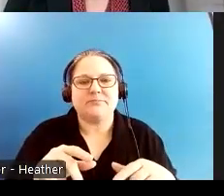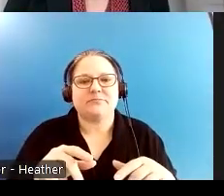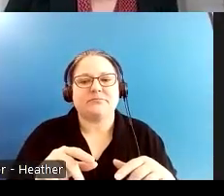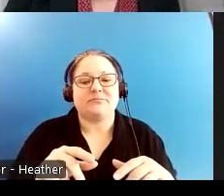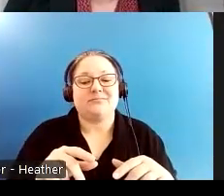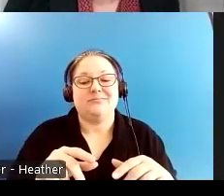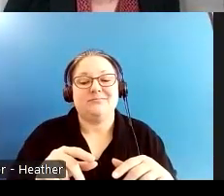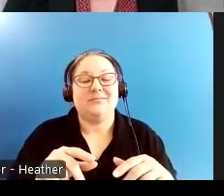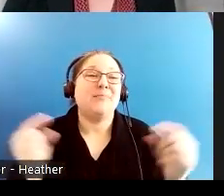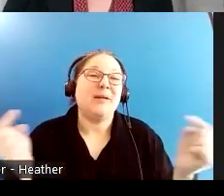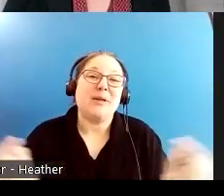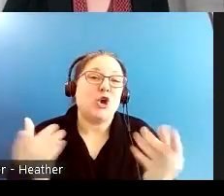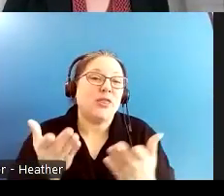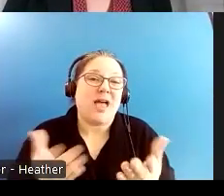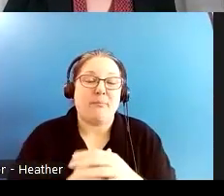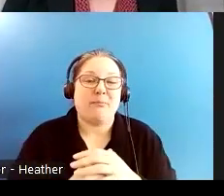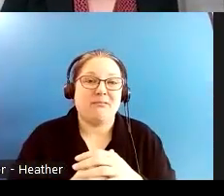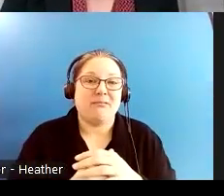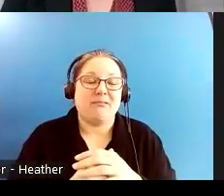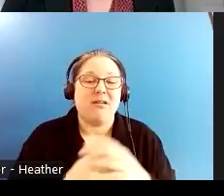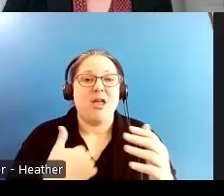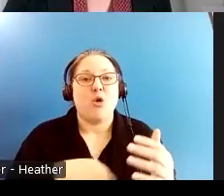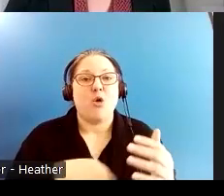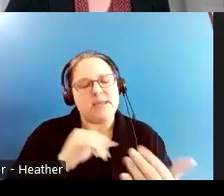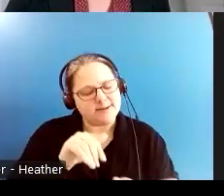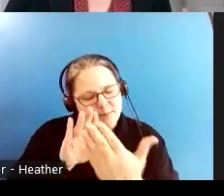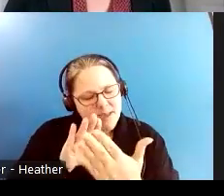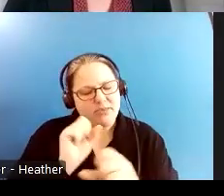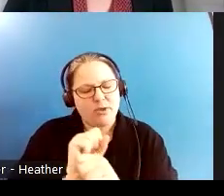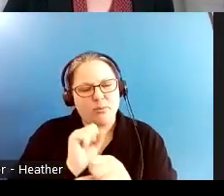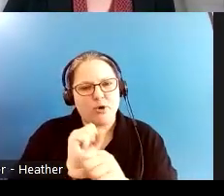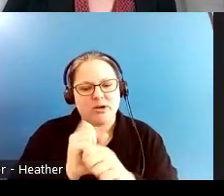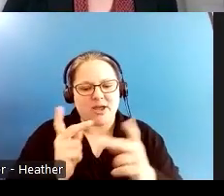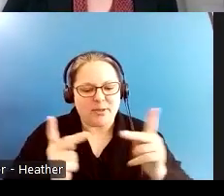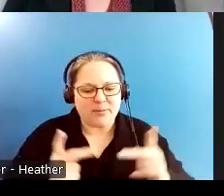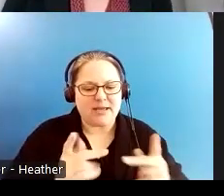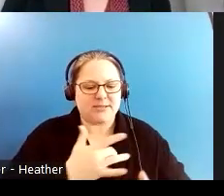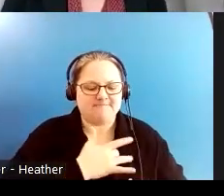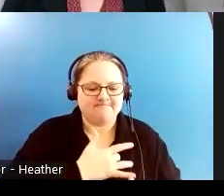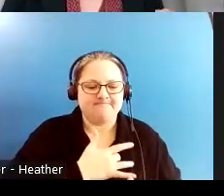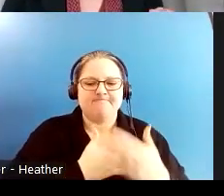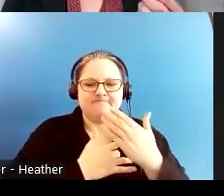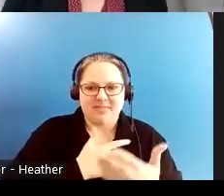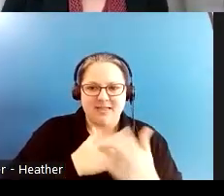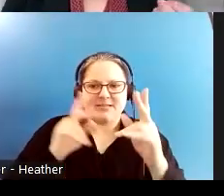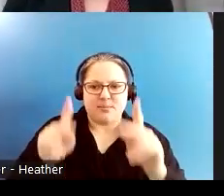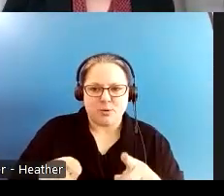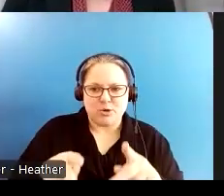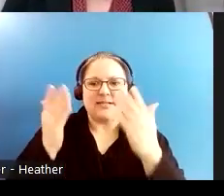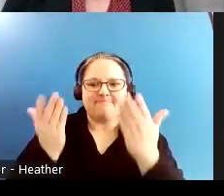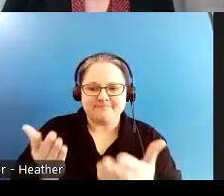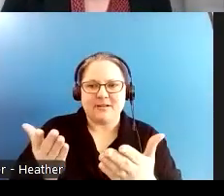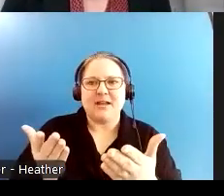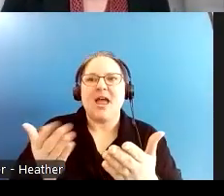even harmed them. And we are coming at this work from a place of, we are holding this person in front of us as there is hope for